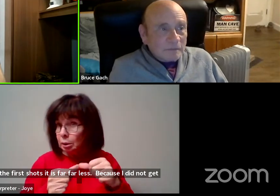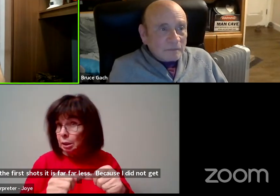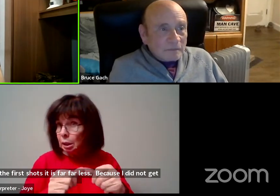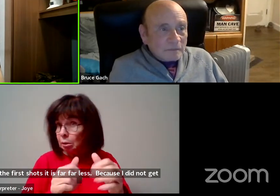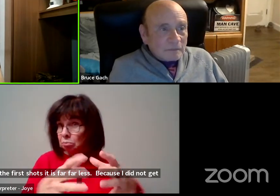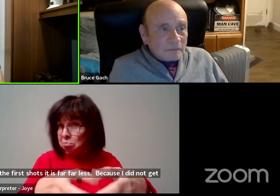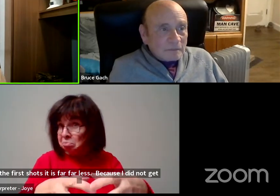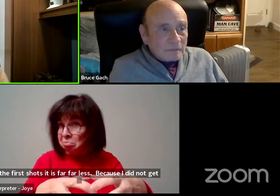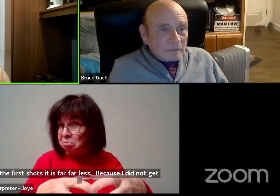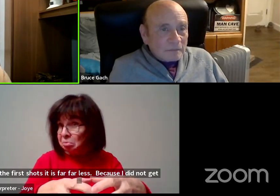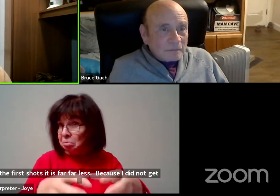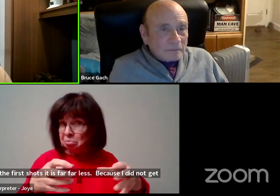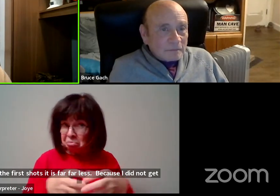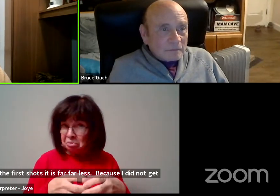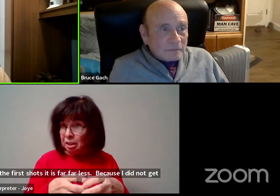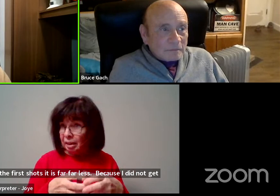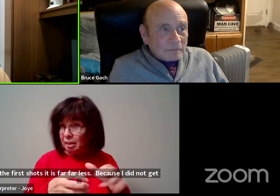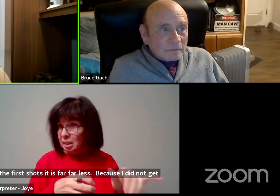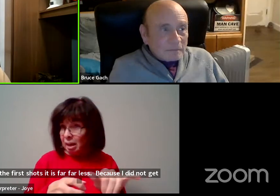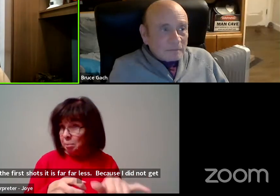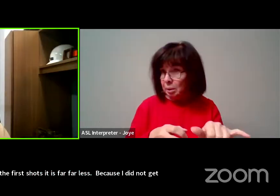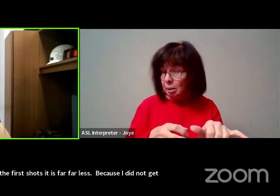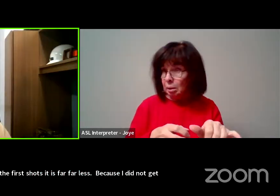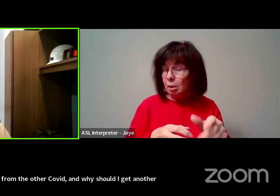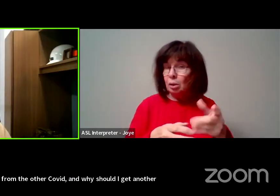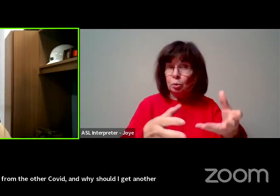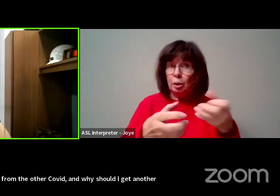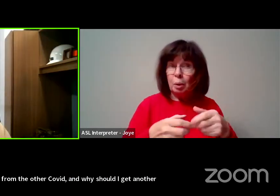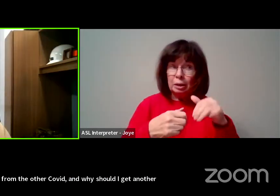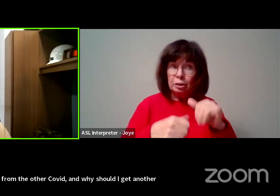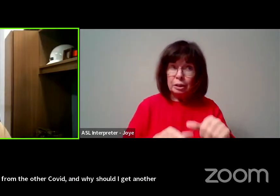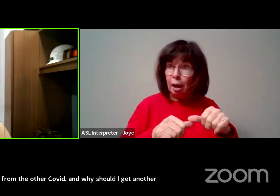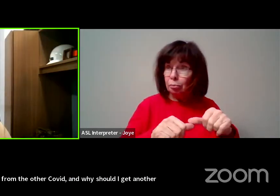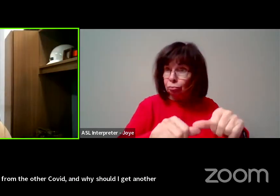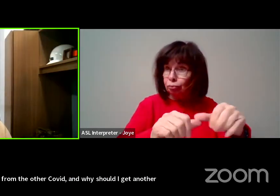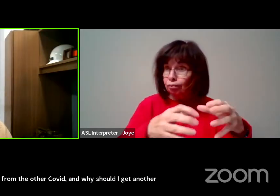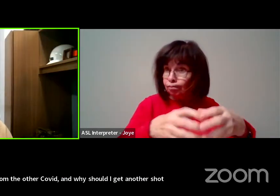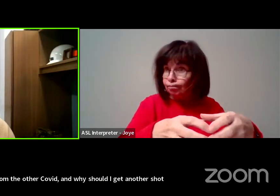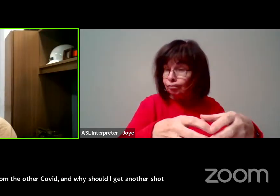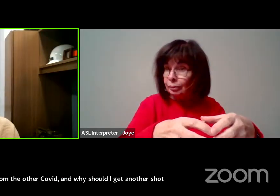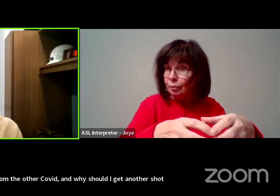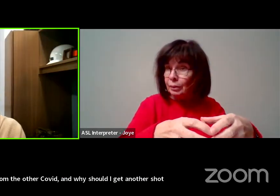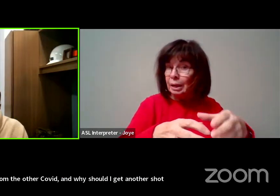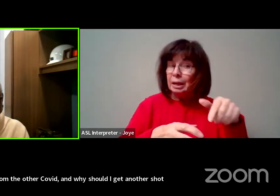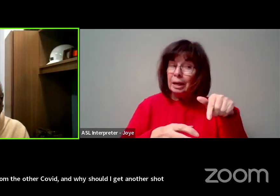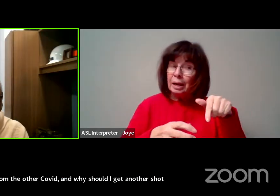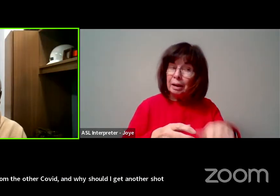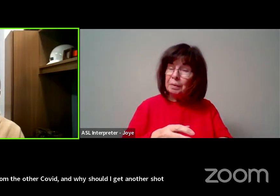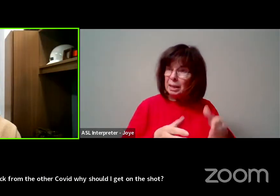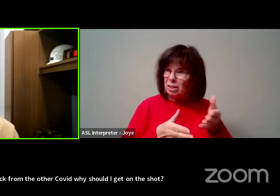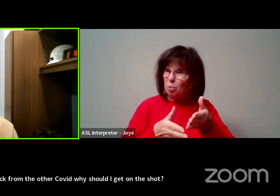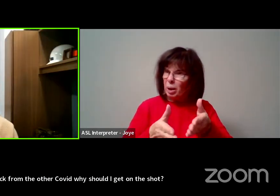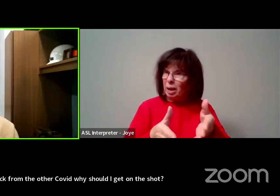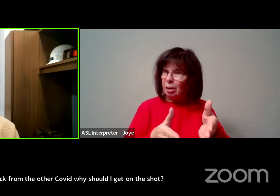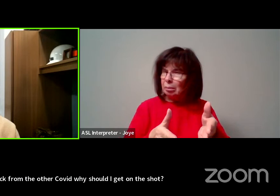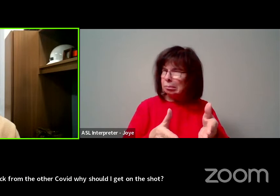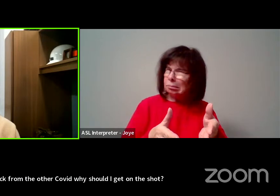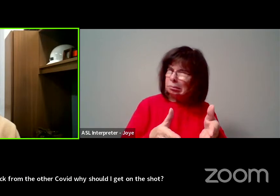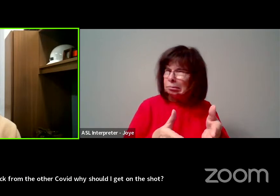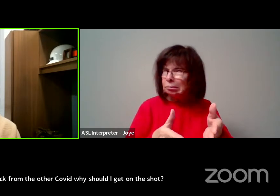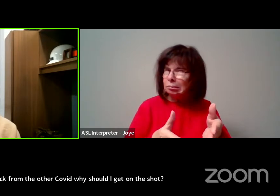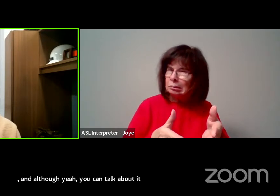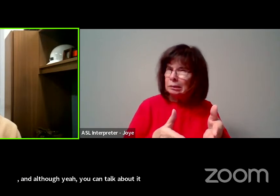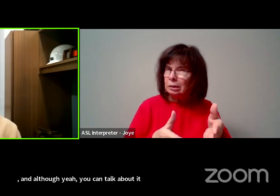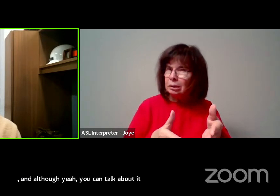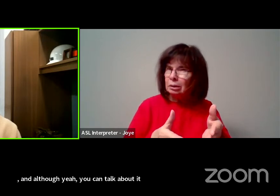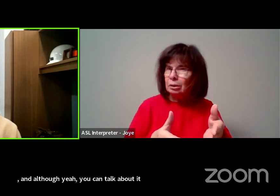together like this? Do we want to stay in this relationship in this particular way? We don't want to